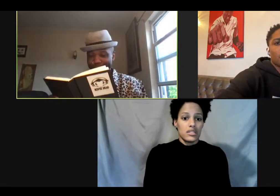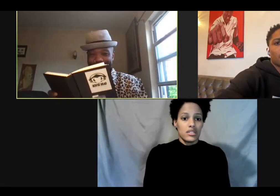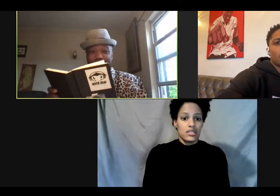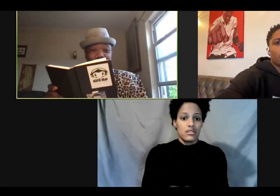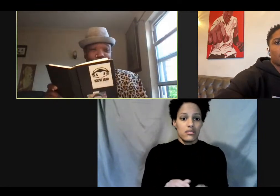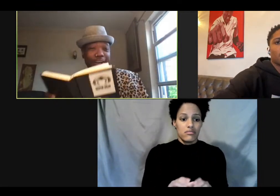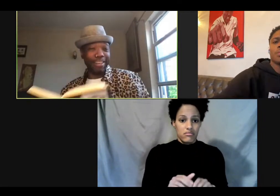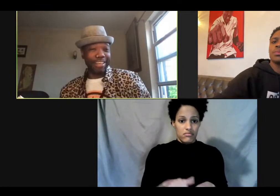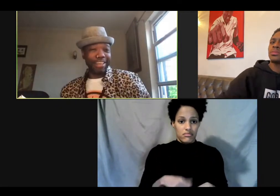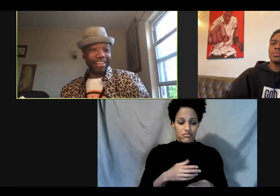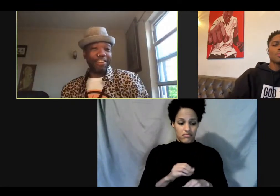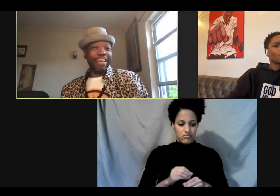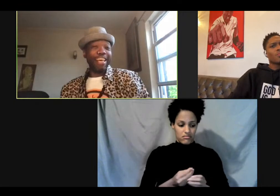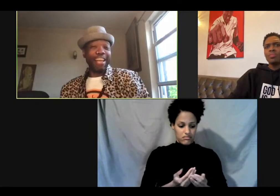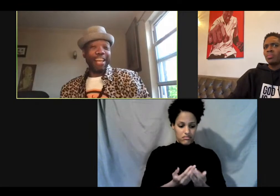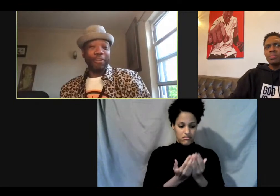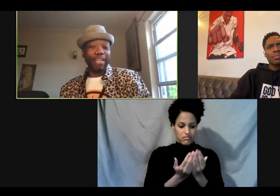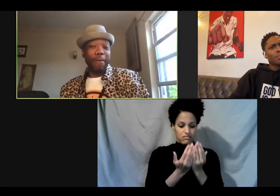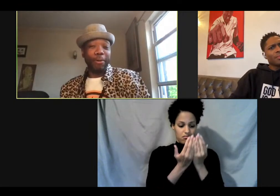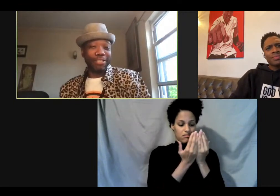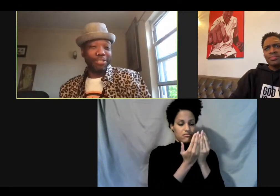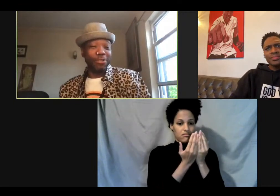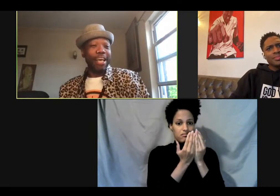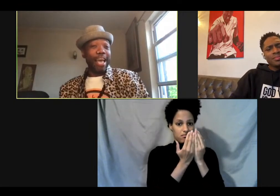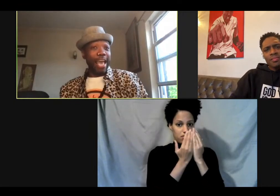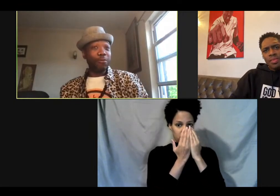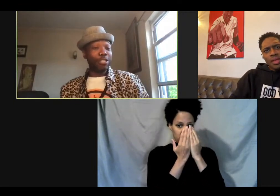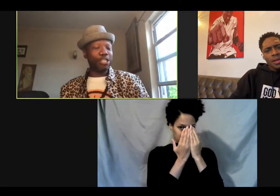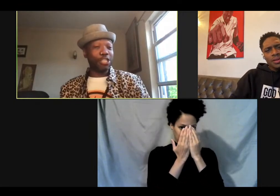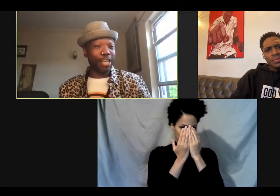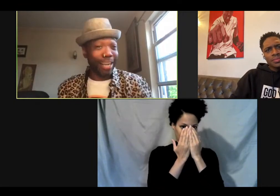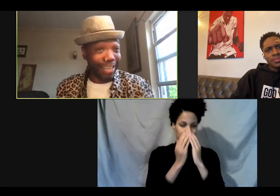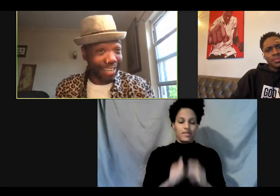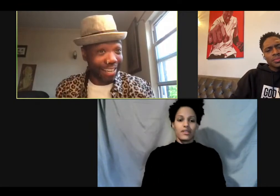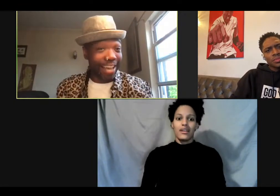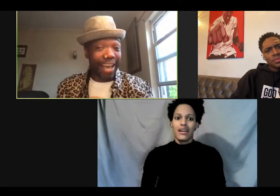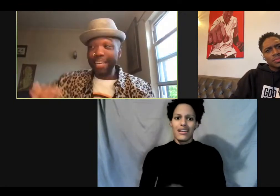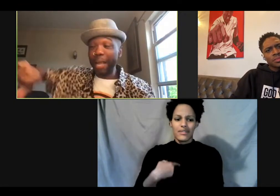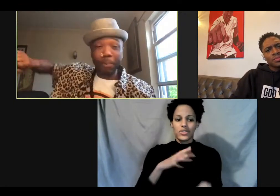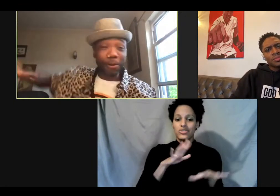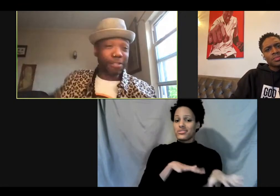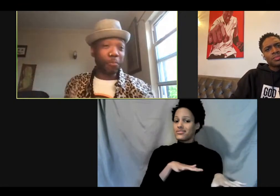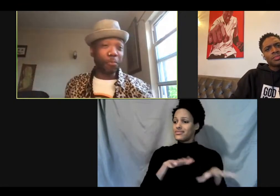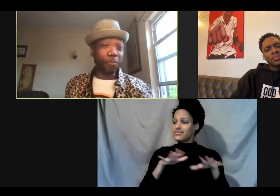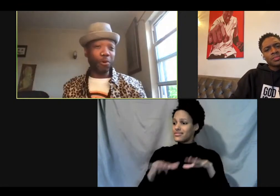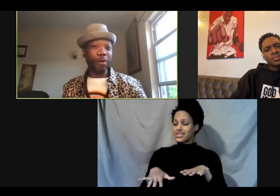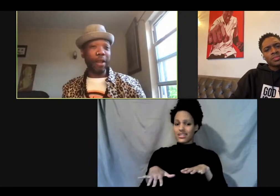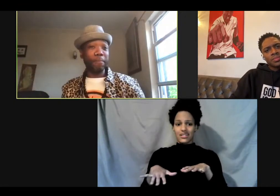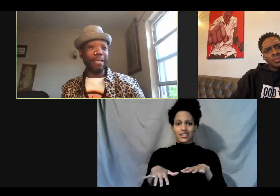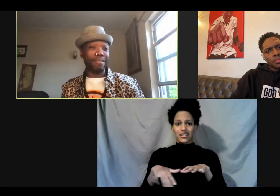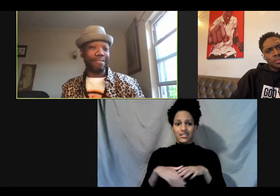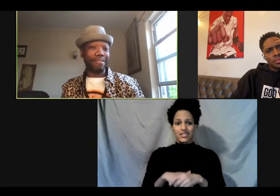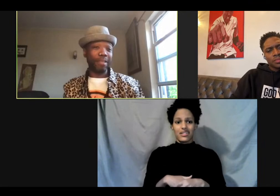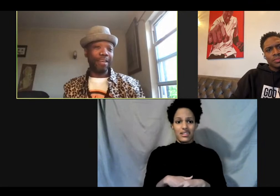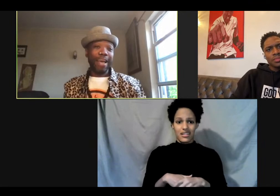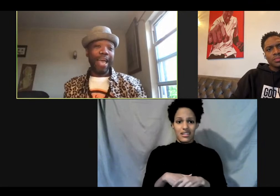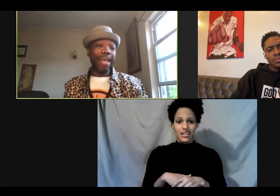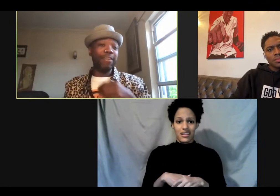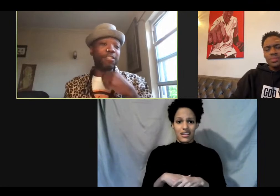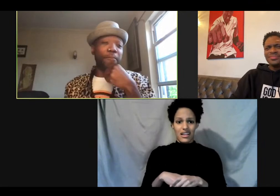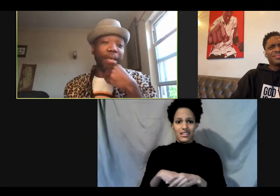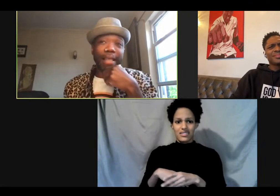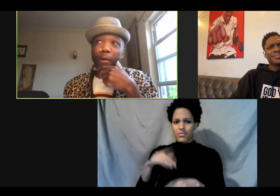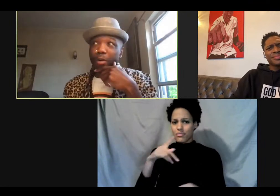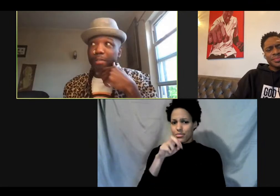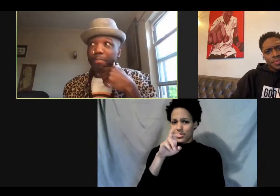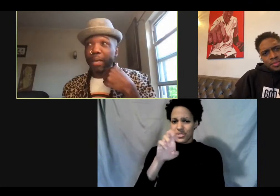They pulled out books and we're chilling. And then they put on some pre-programmed beats. And to me,